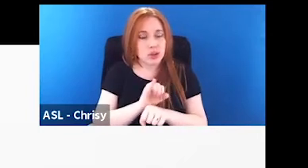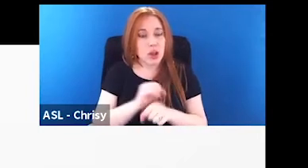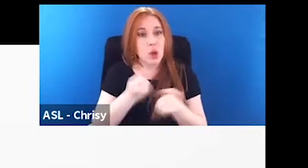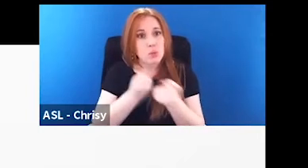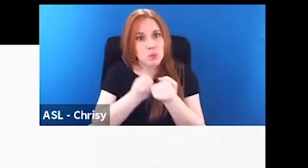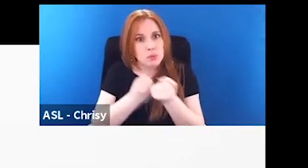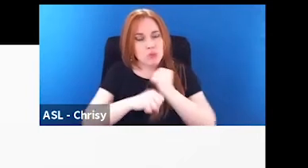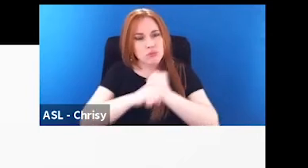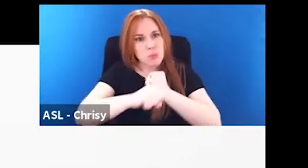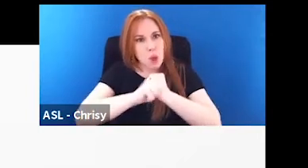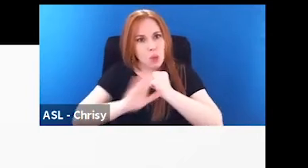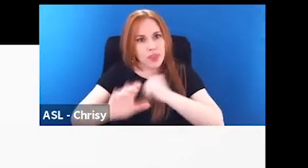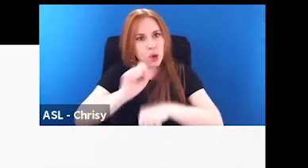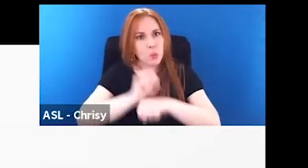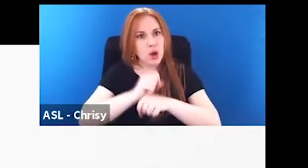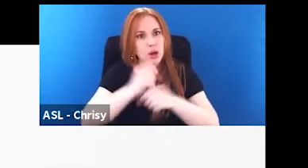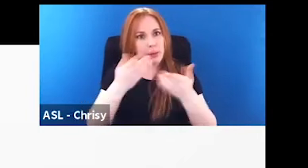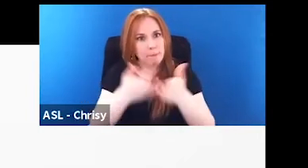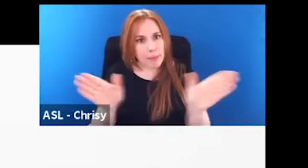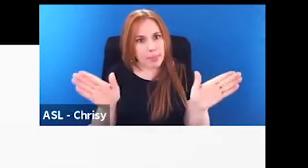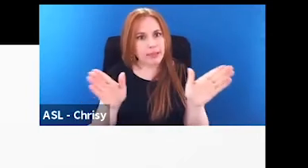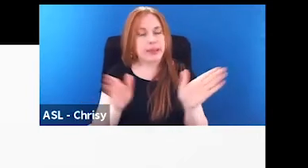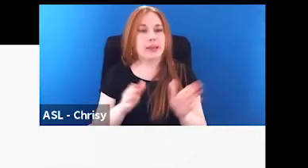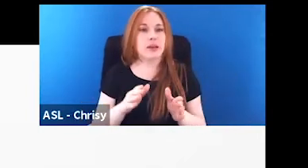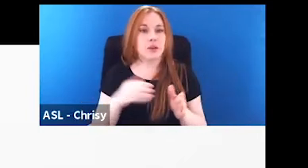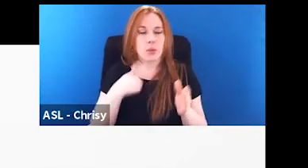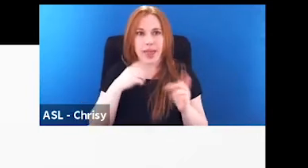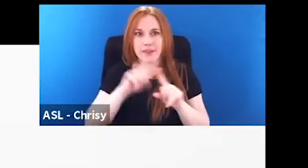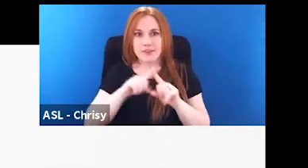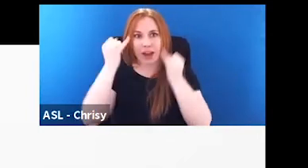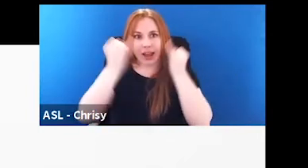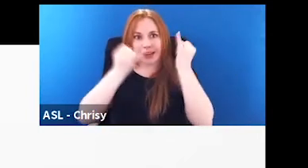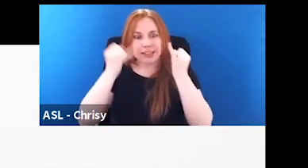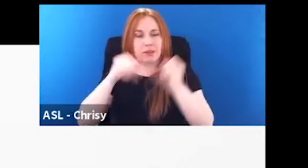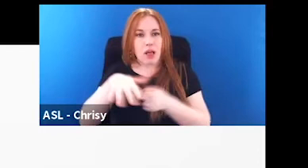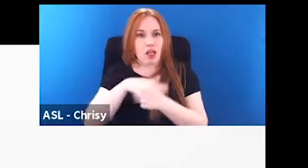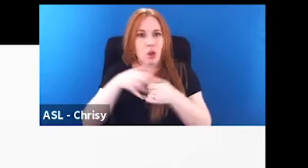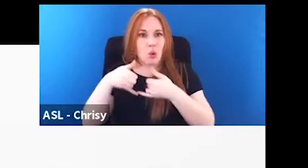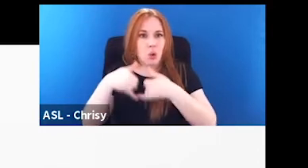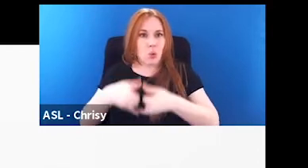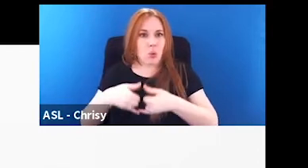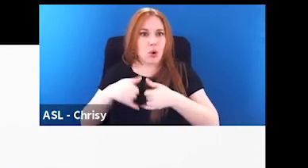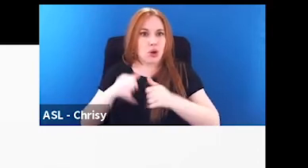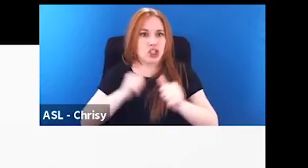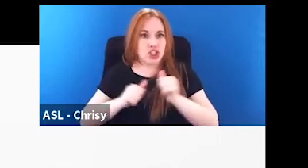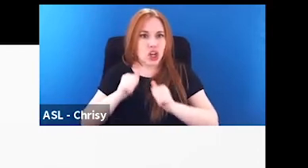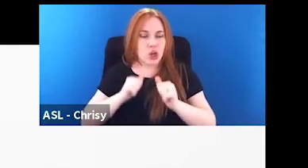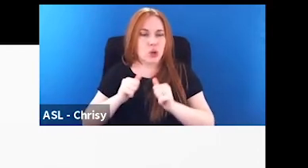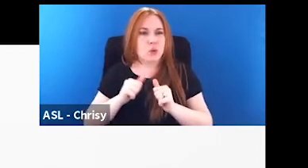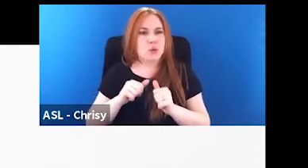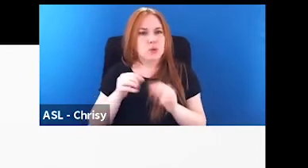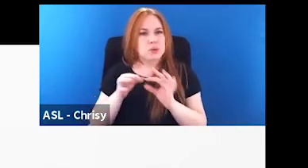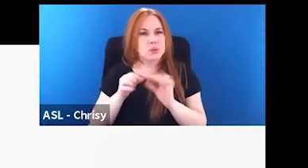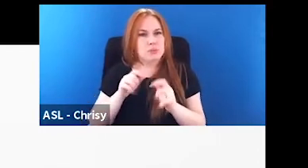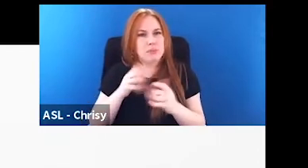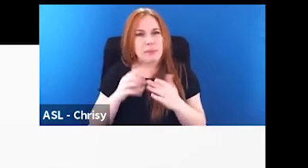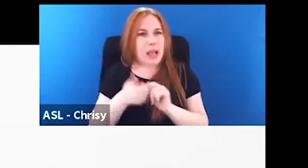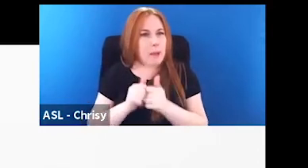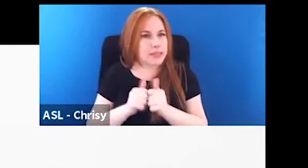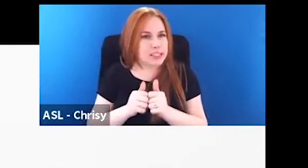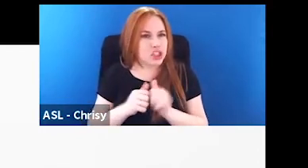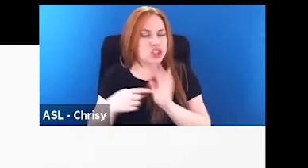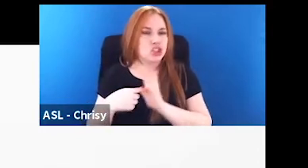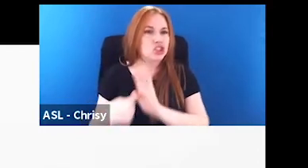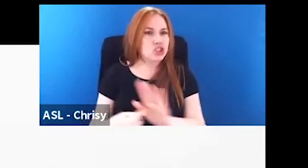work publicly. We have several ideas around local award shows and adding categories specific to this, maybe competitions to showcase